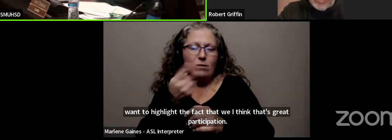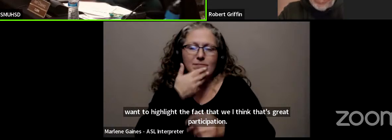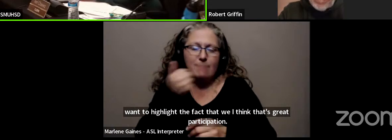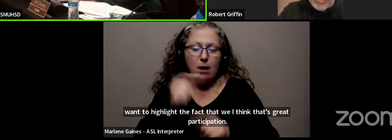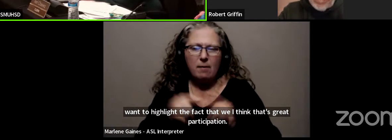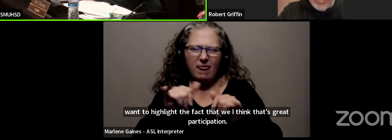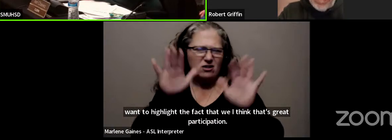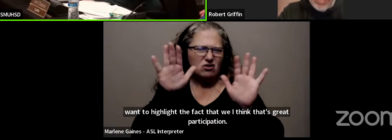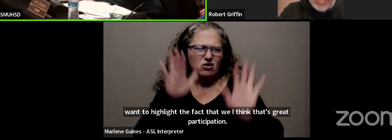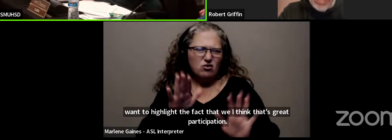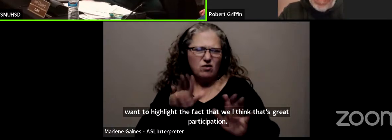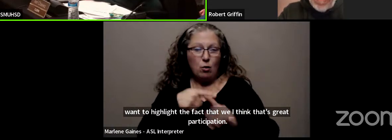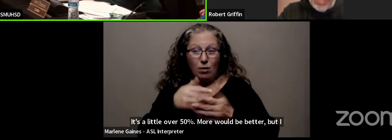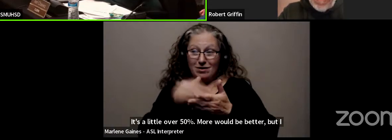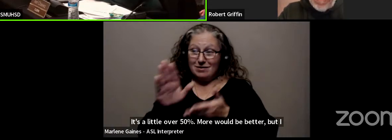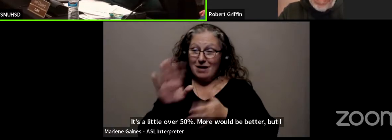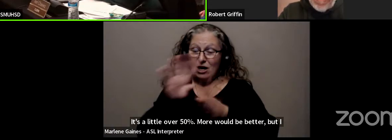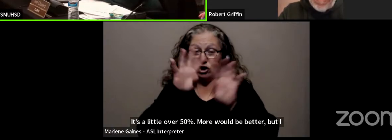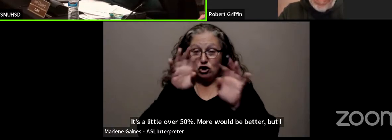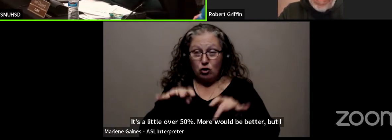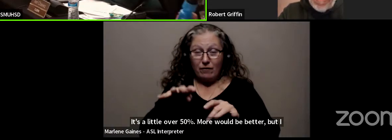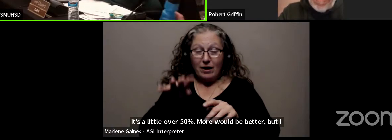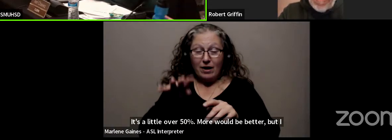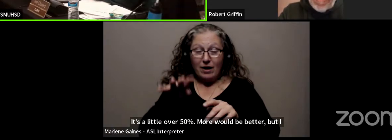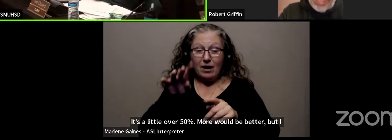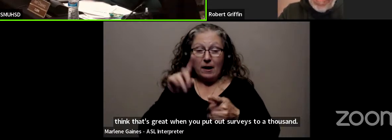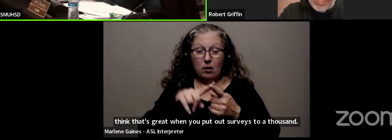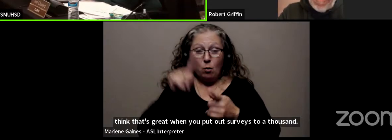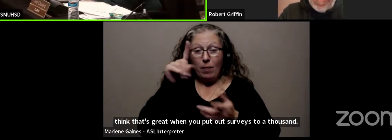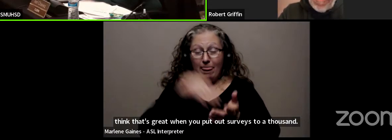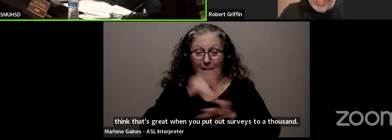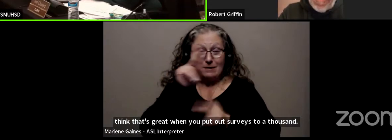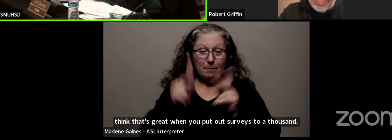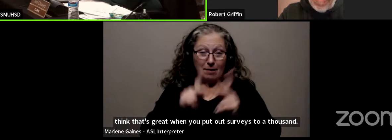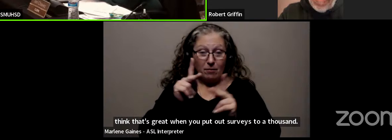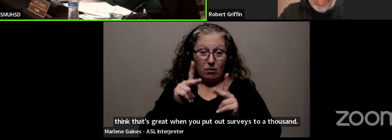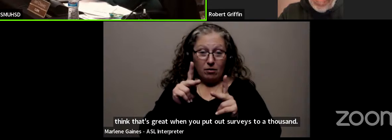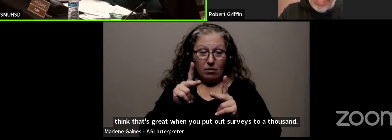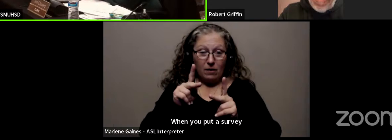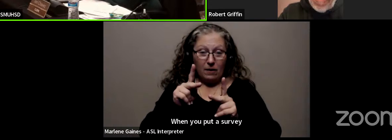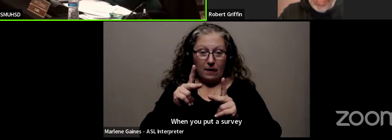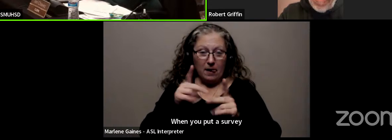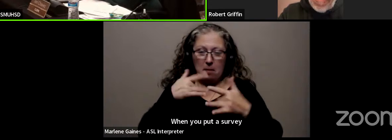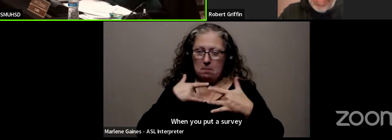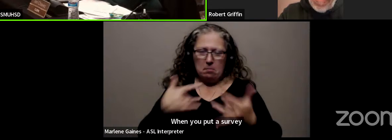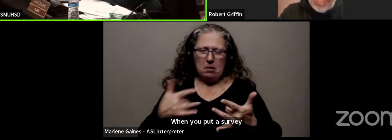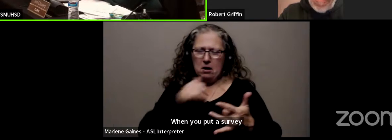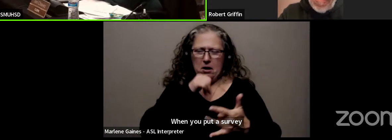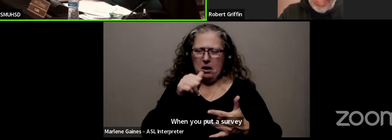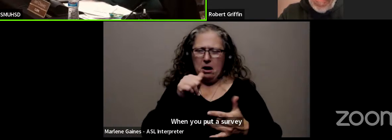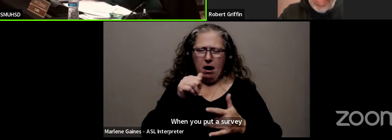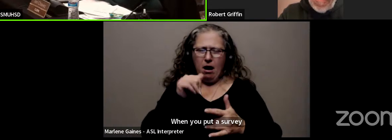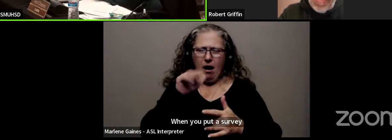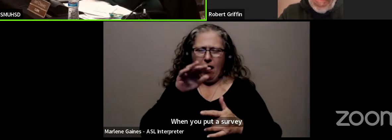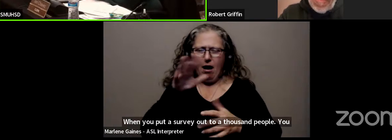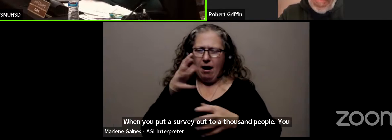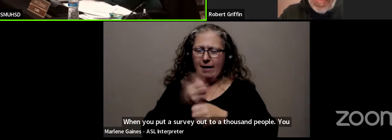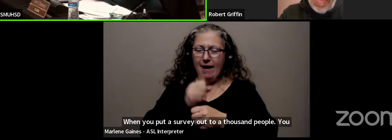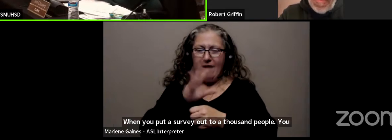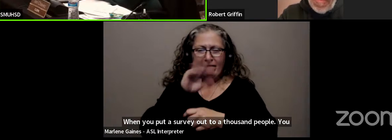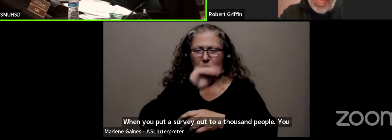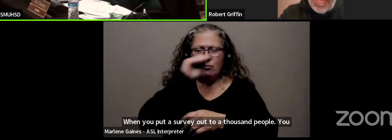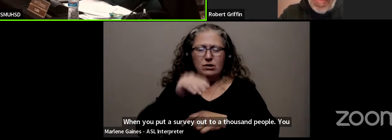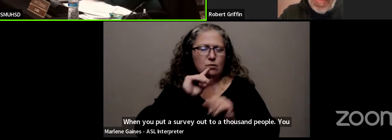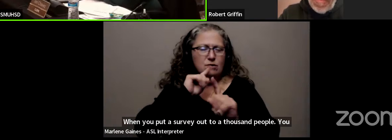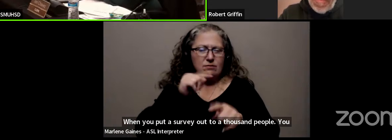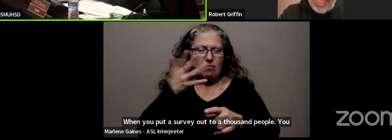put out surveys to 1,000, when you put a survey out to 1,000 people, you don't typically get over 50%. You might get a lot